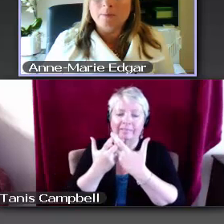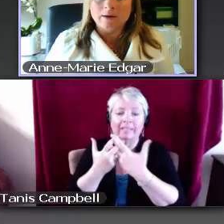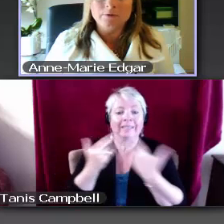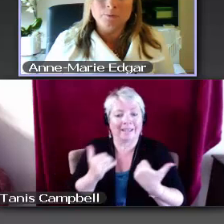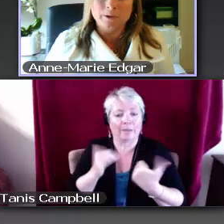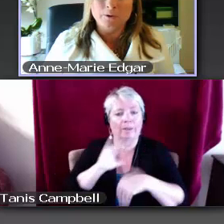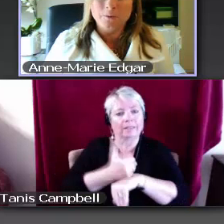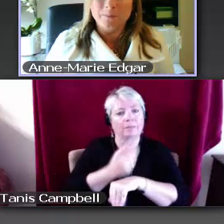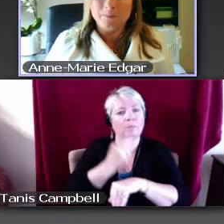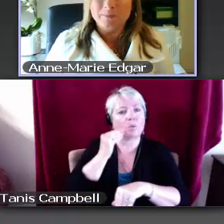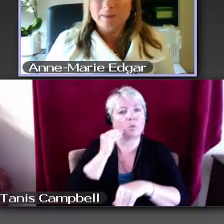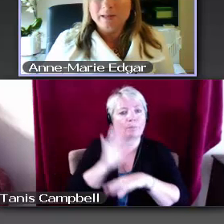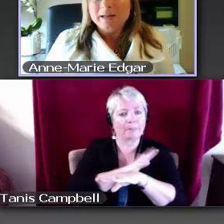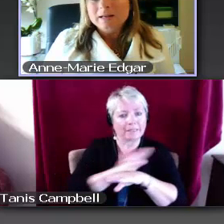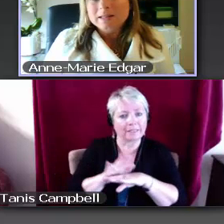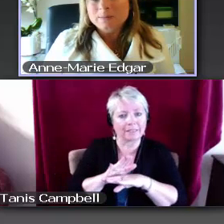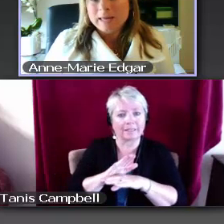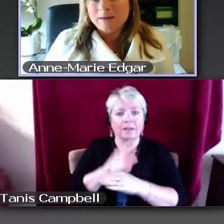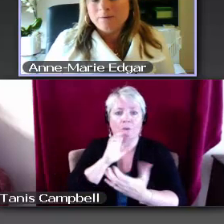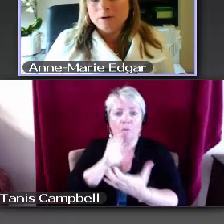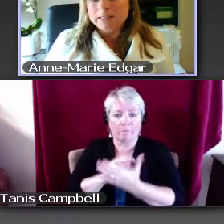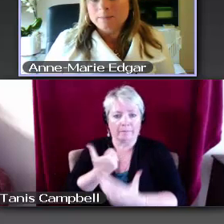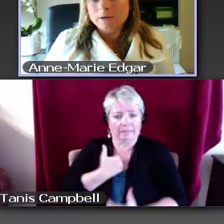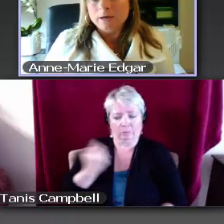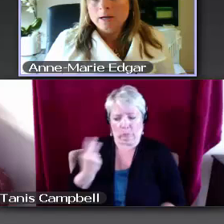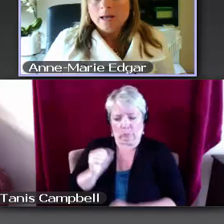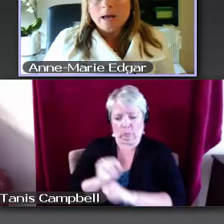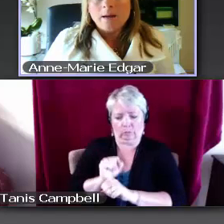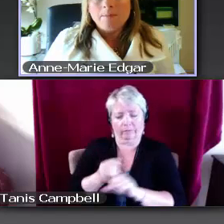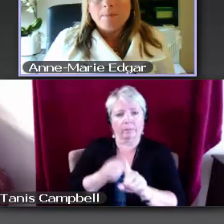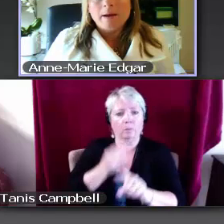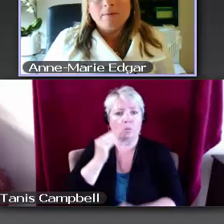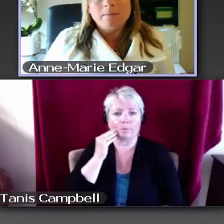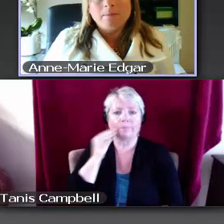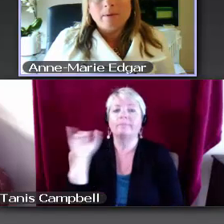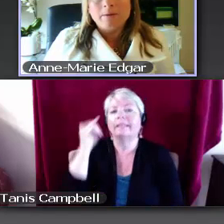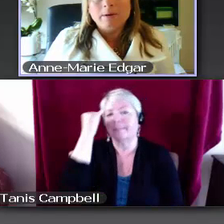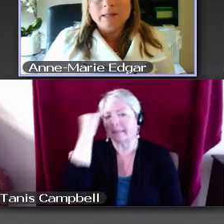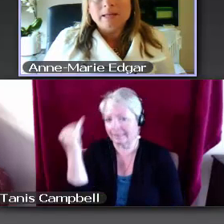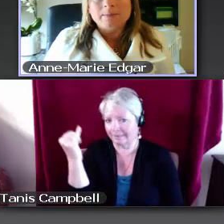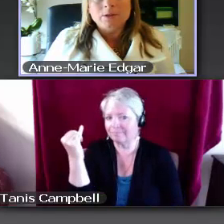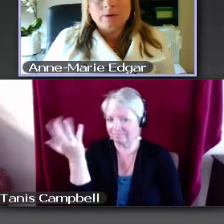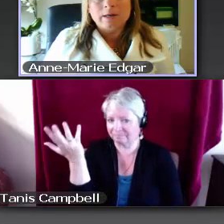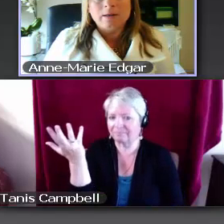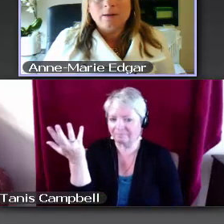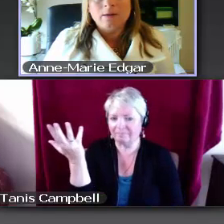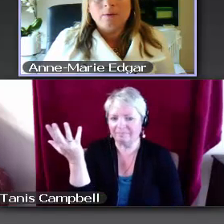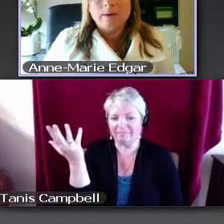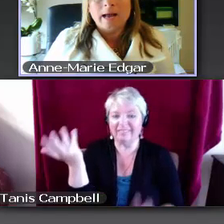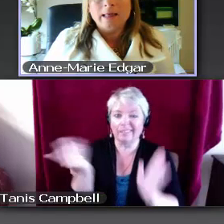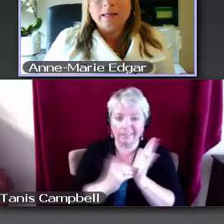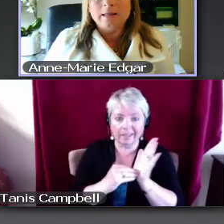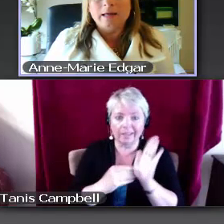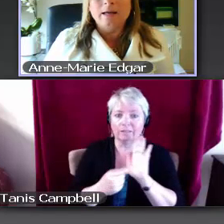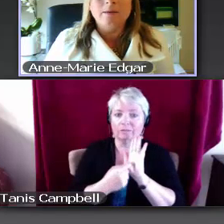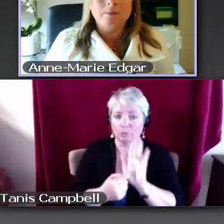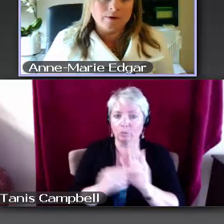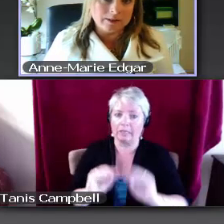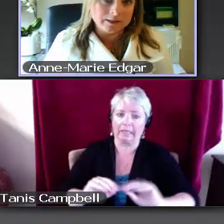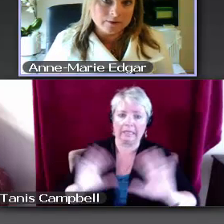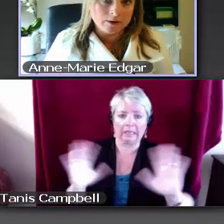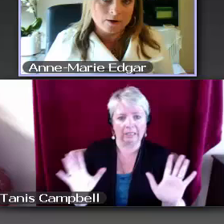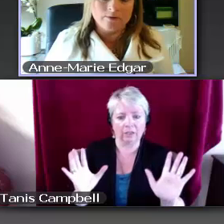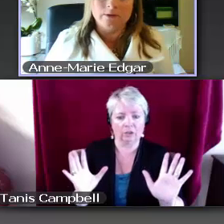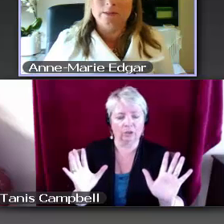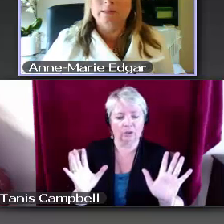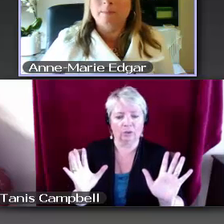for me and my wife to work at home." So again, very similar, but but really demonstrating the reality that it can be